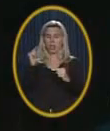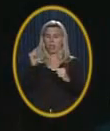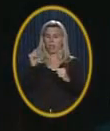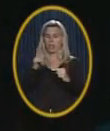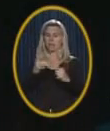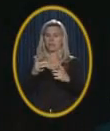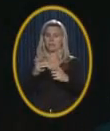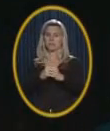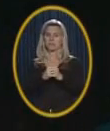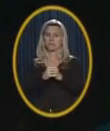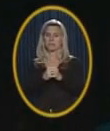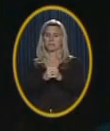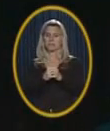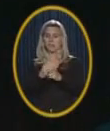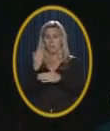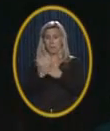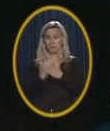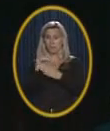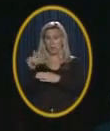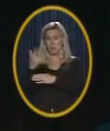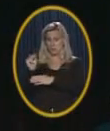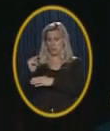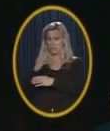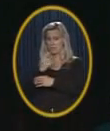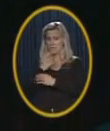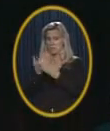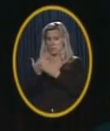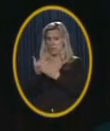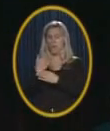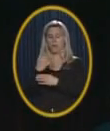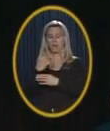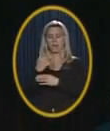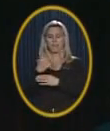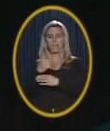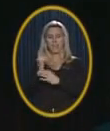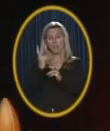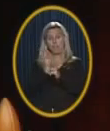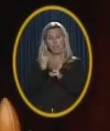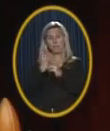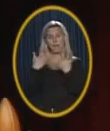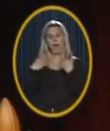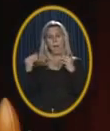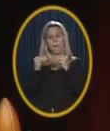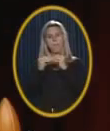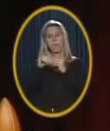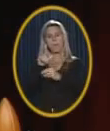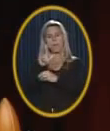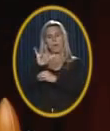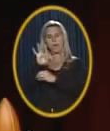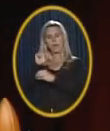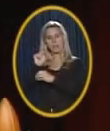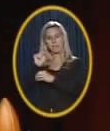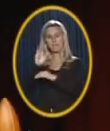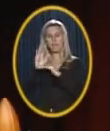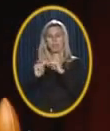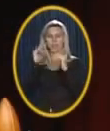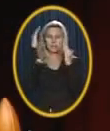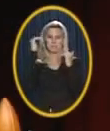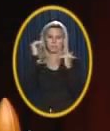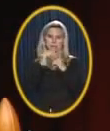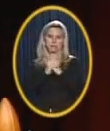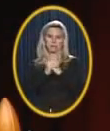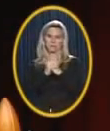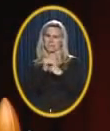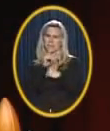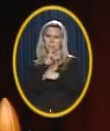And sure enough, it was part of what John was talking about earlier in the aerodynamics. The vehicle turned out to have more lift than what had been predicted. It